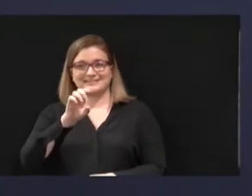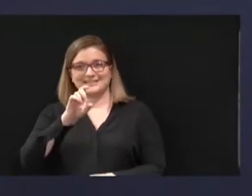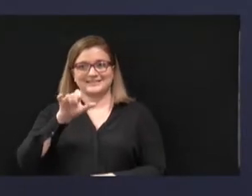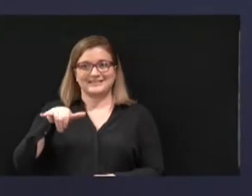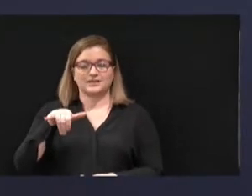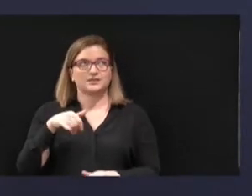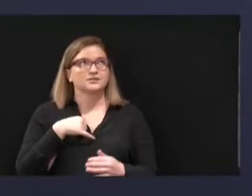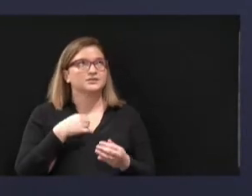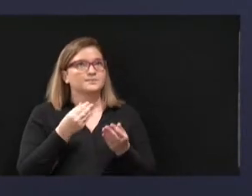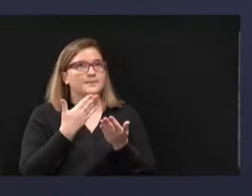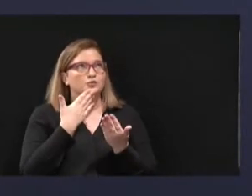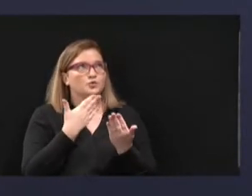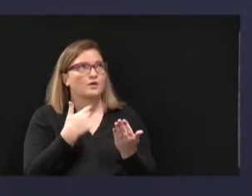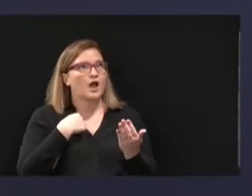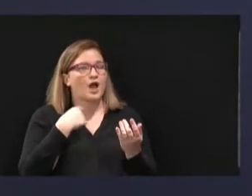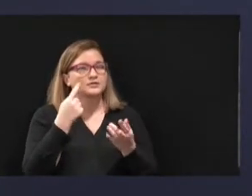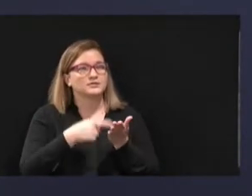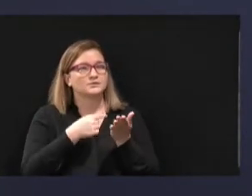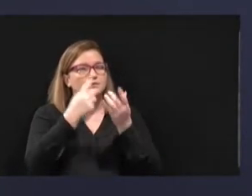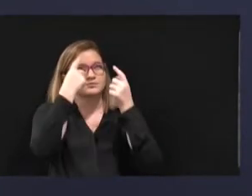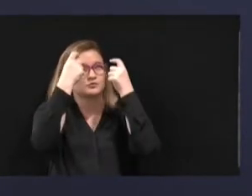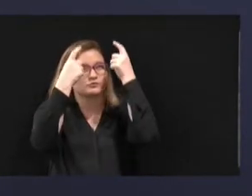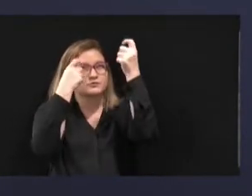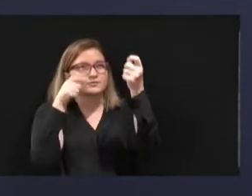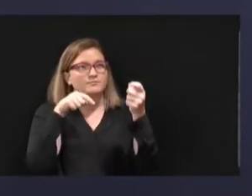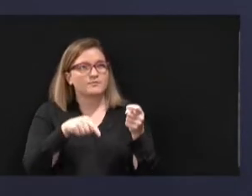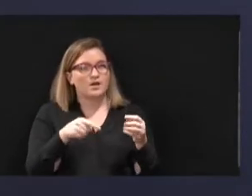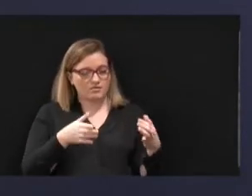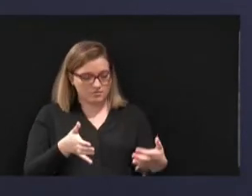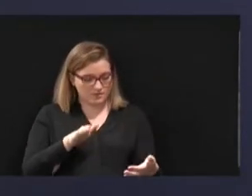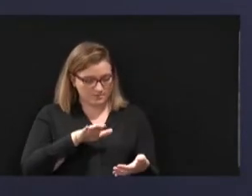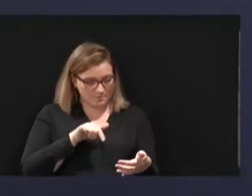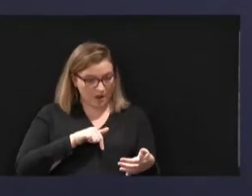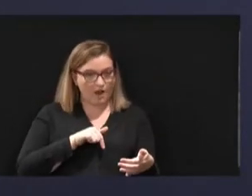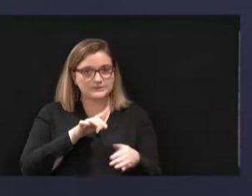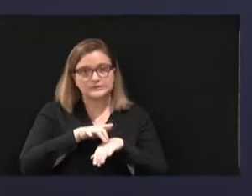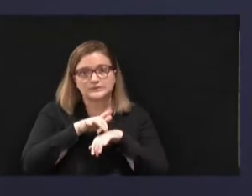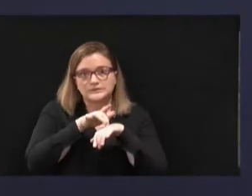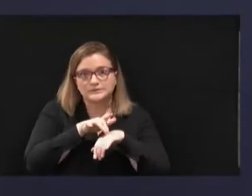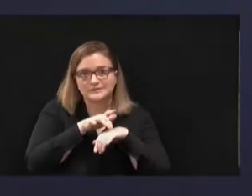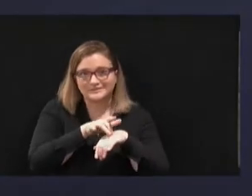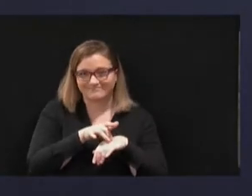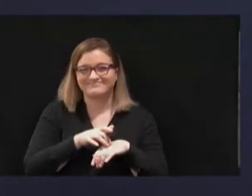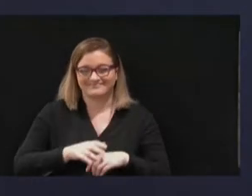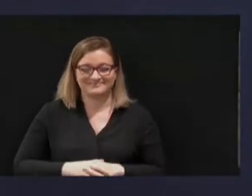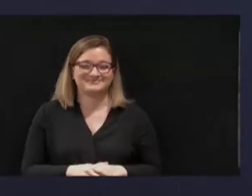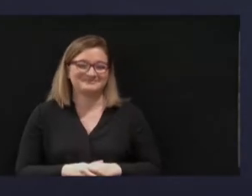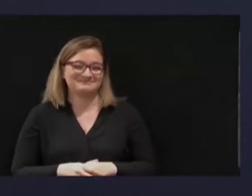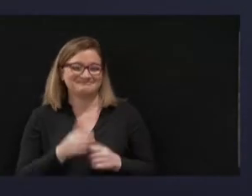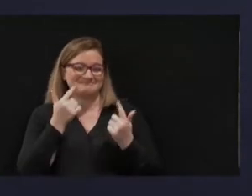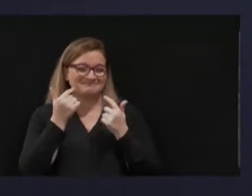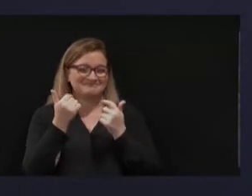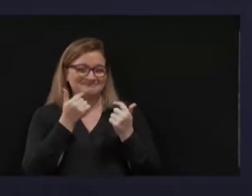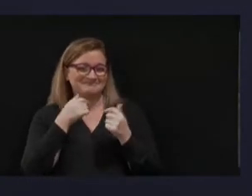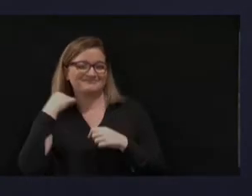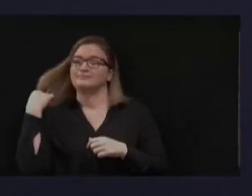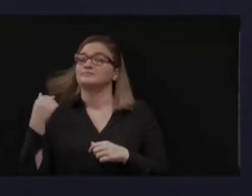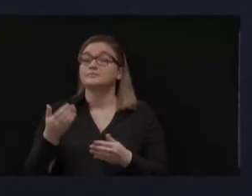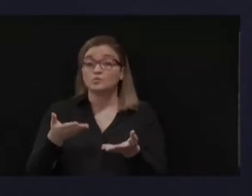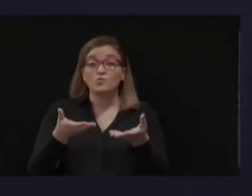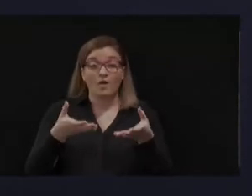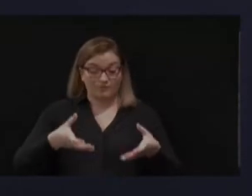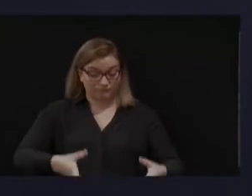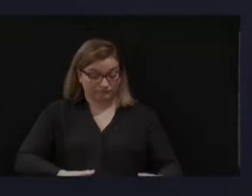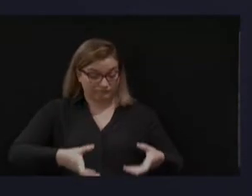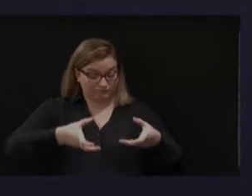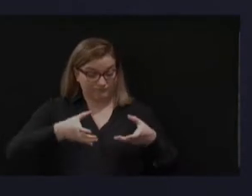I dream about them sometimes. It's become an obsession. Okay, so go ahead and get out your plastic box. I just kind of want to, I want to